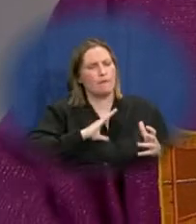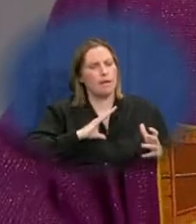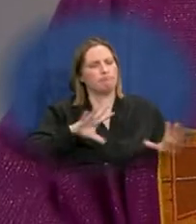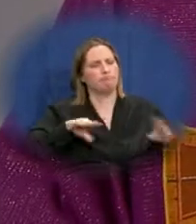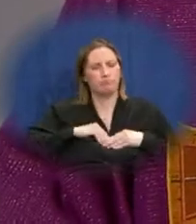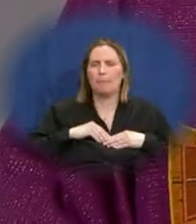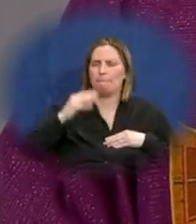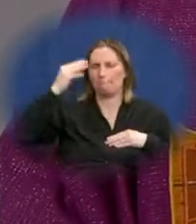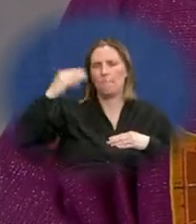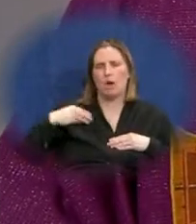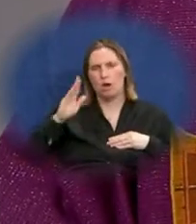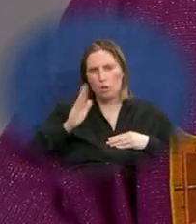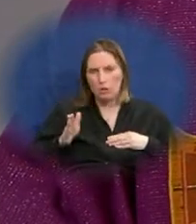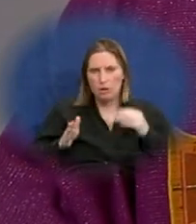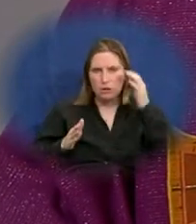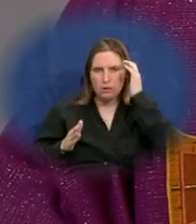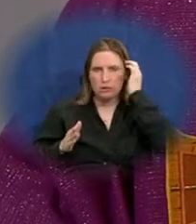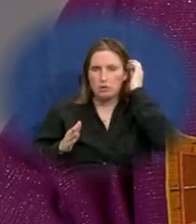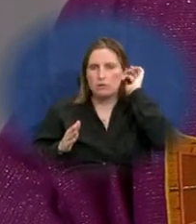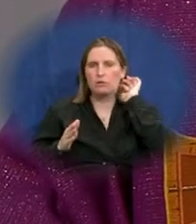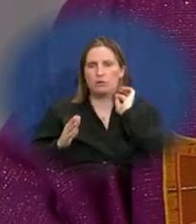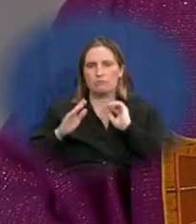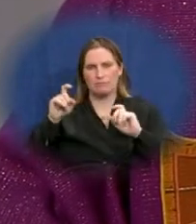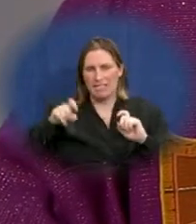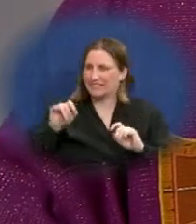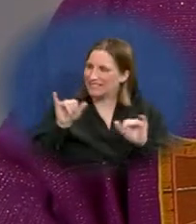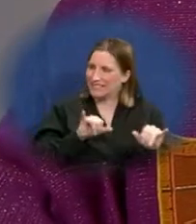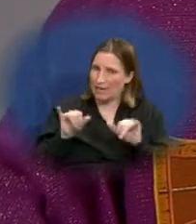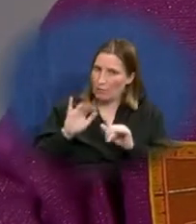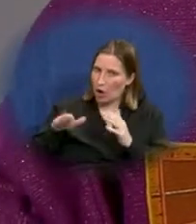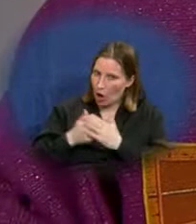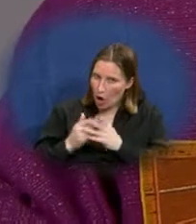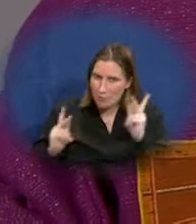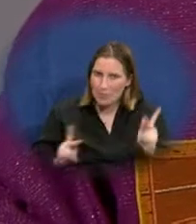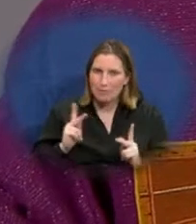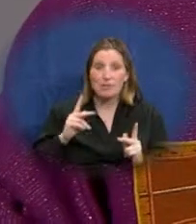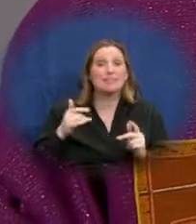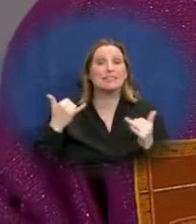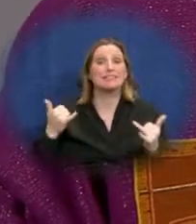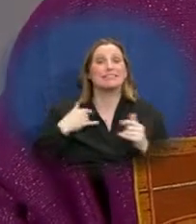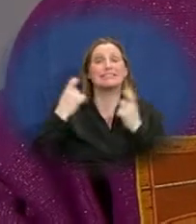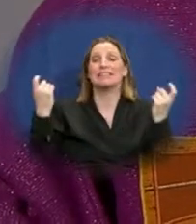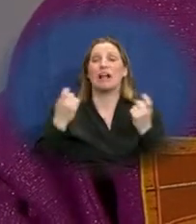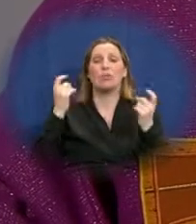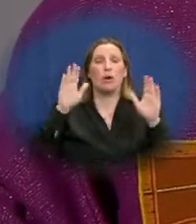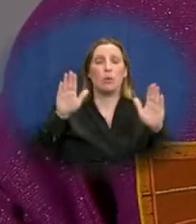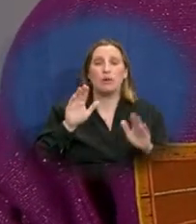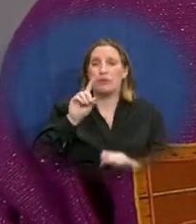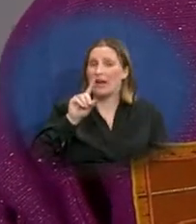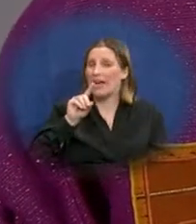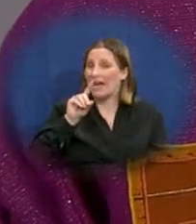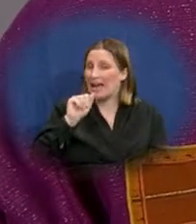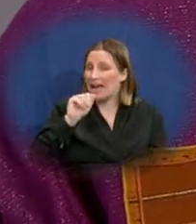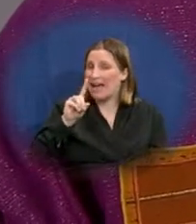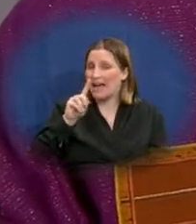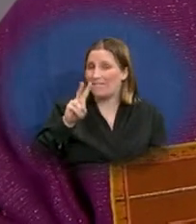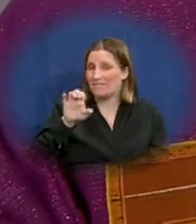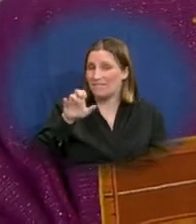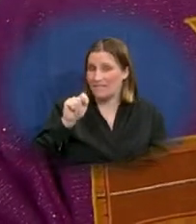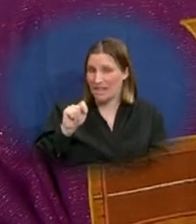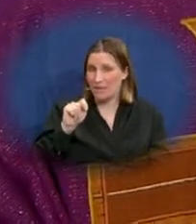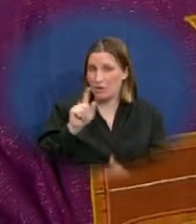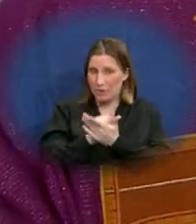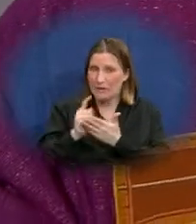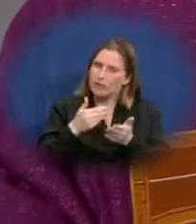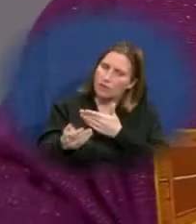us and all peoples as we celebrate this great Advent week, as short as it is, but also the great